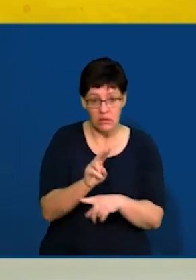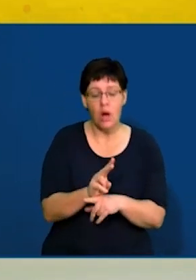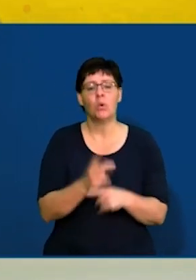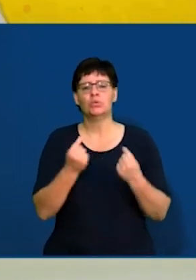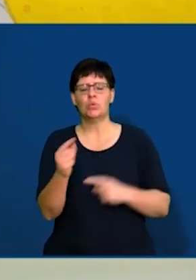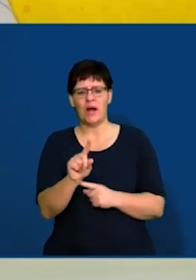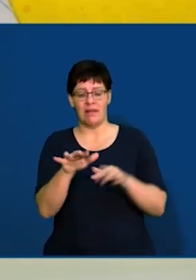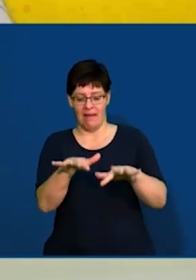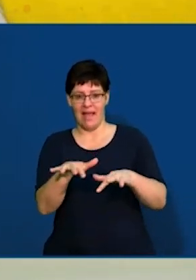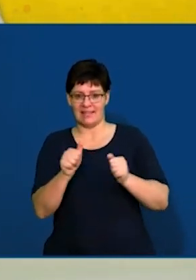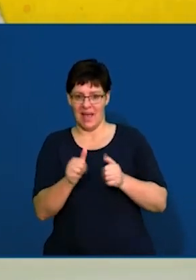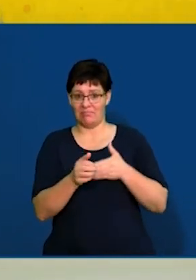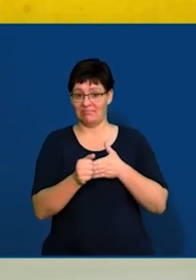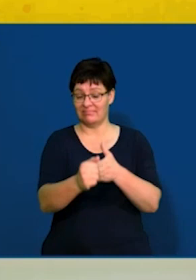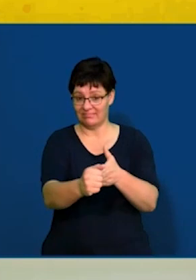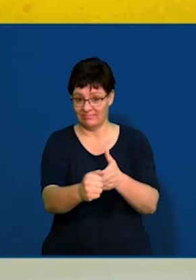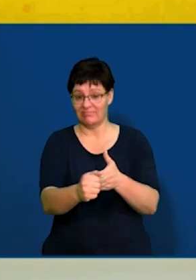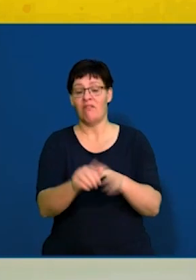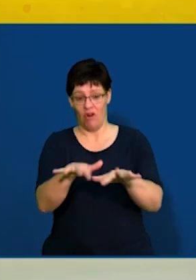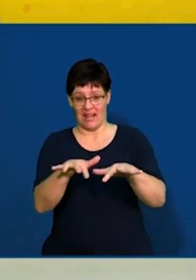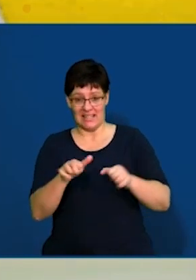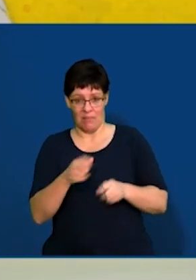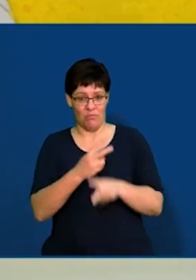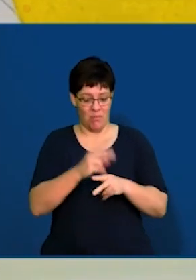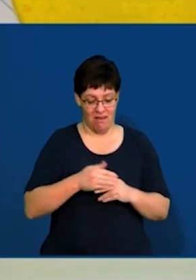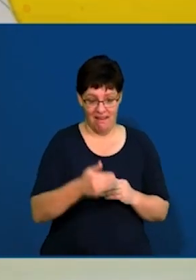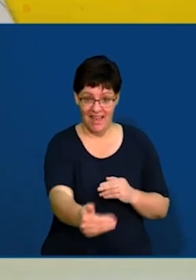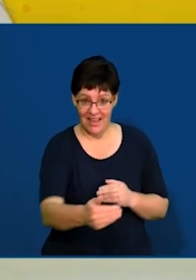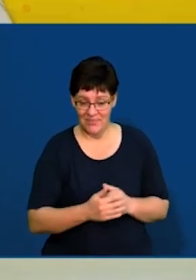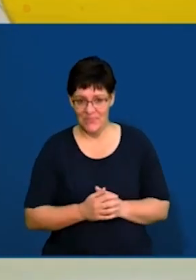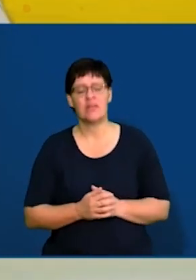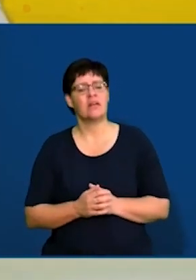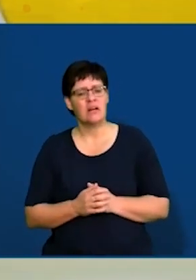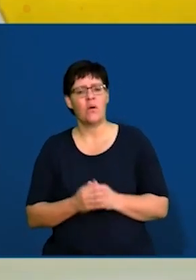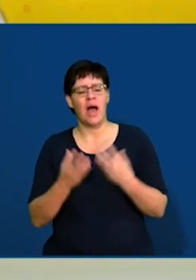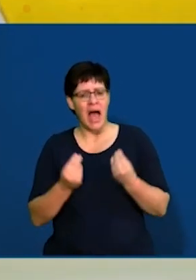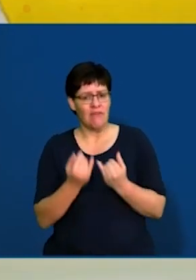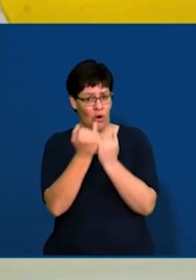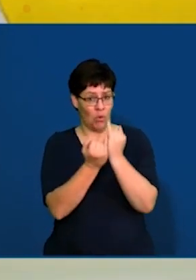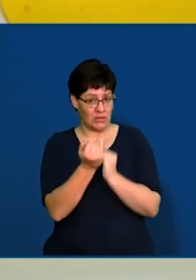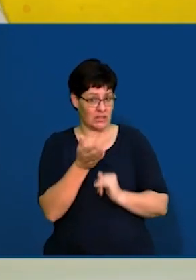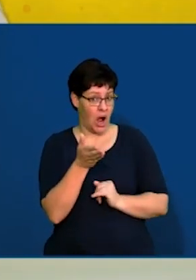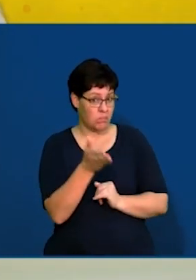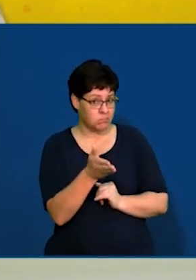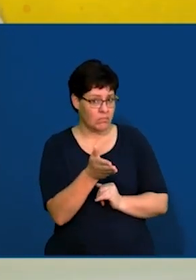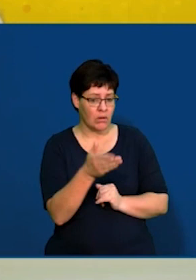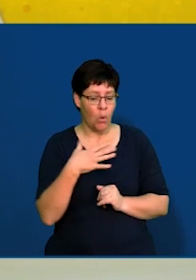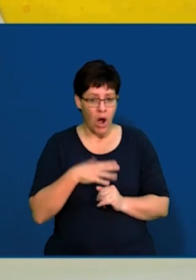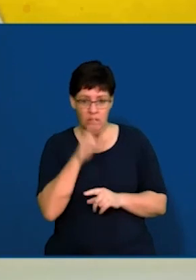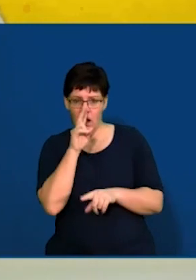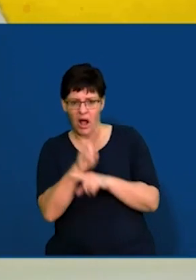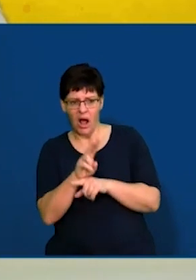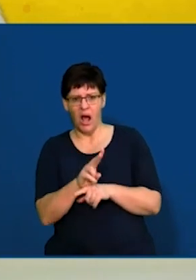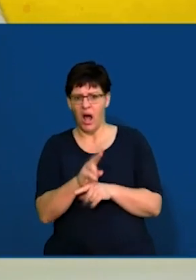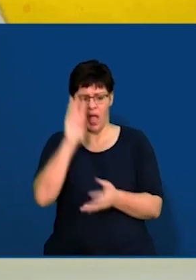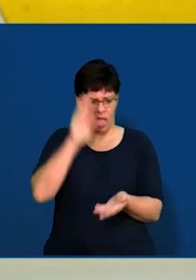guide to help you prep for the upcoming exam. And like I said, guys, we've got a competition. So if you're someone who's constantly running out